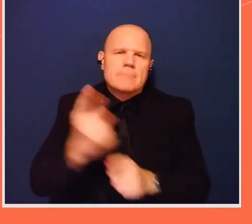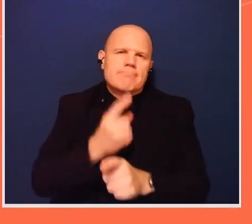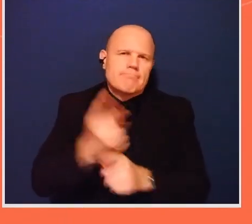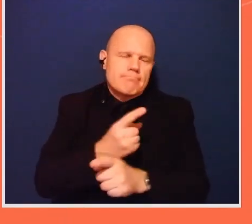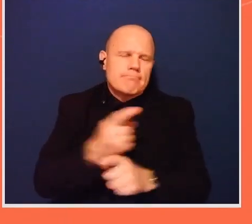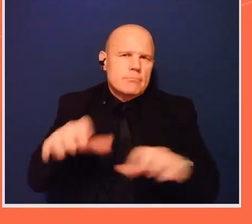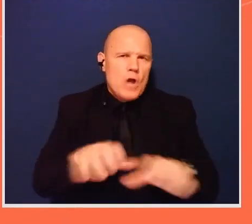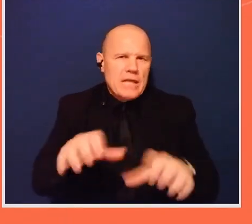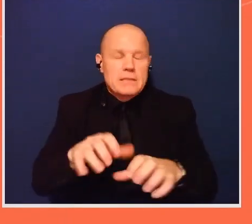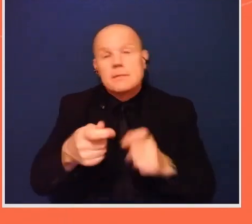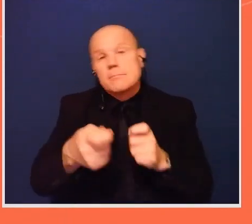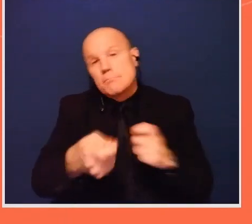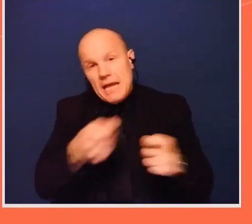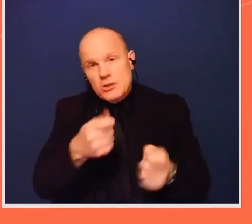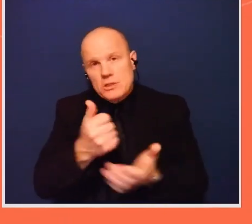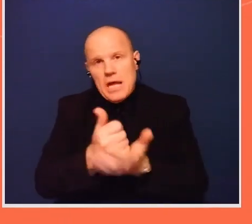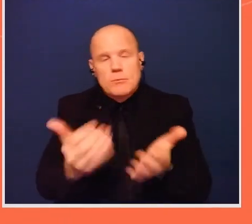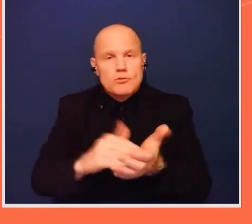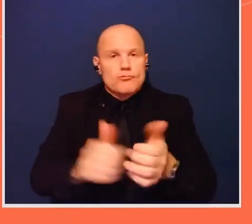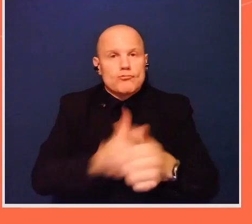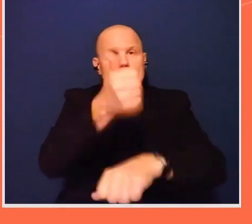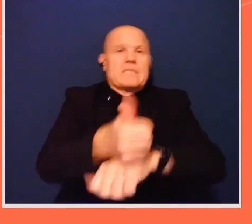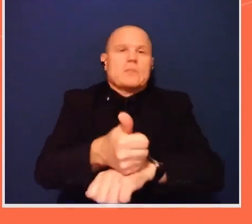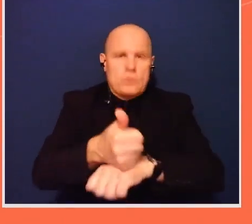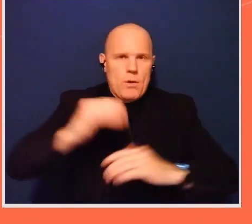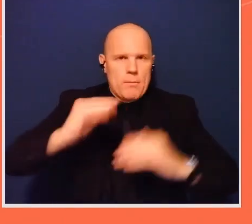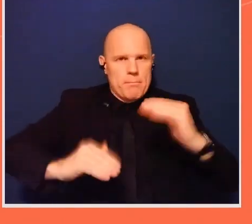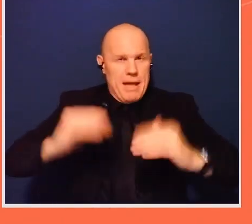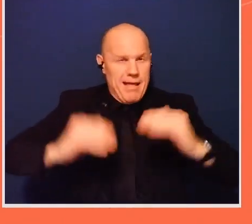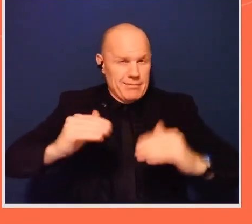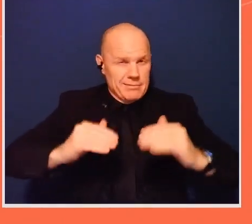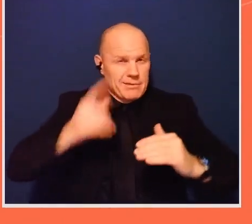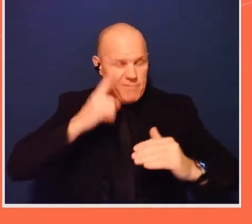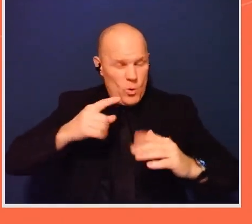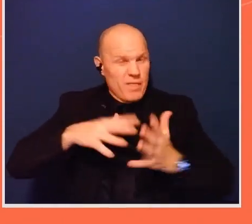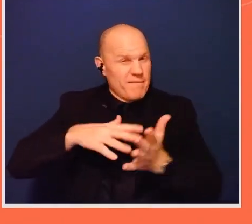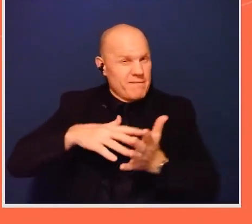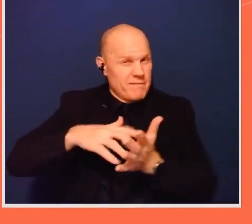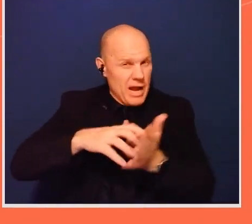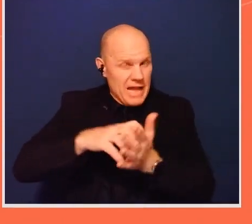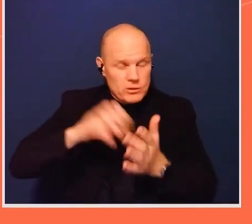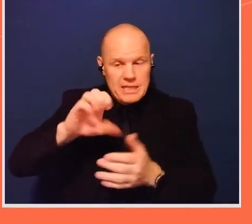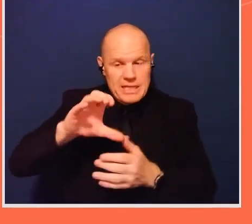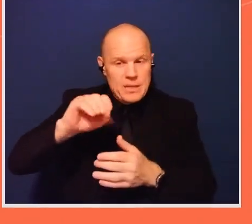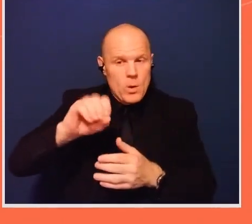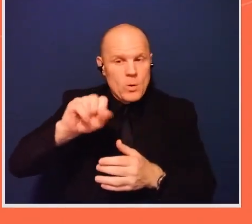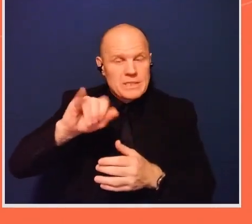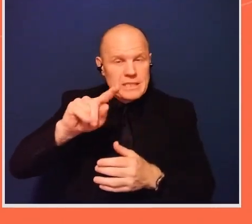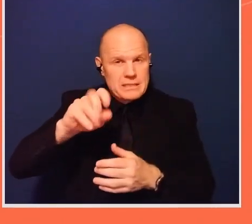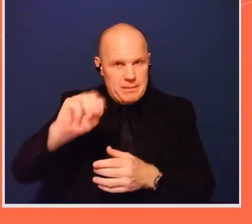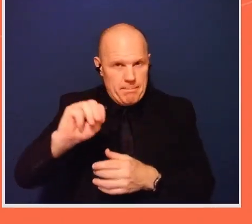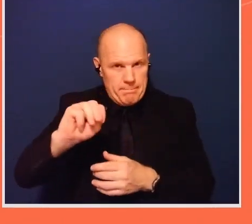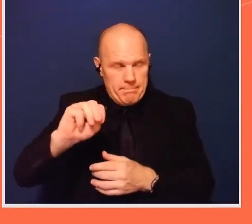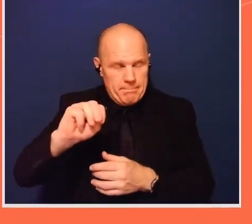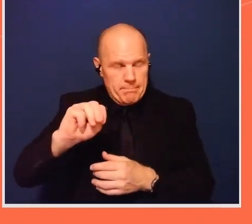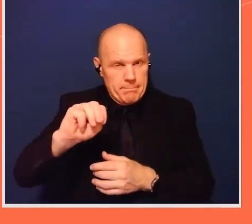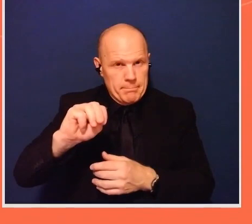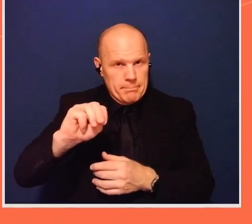Aele baluang altanga tararab ladagamaru el